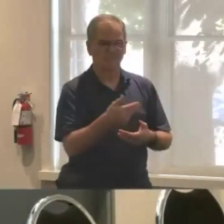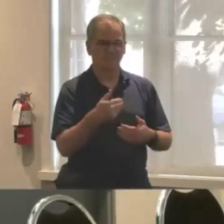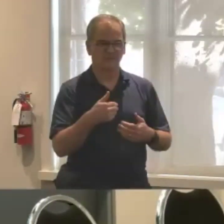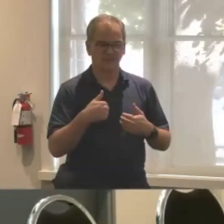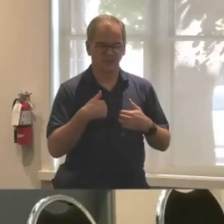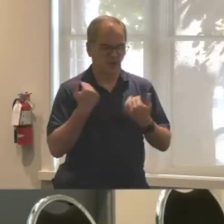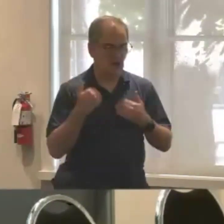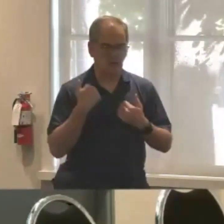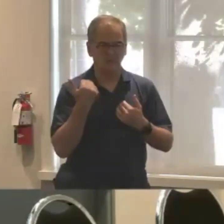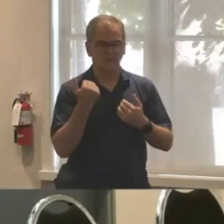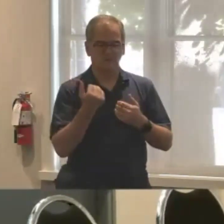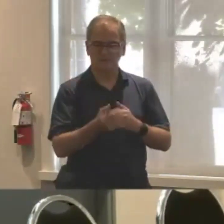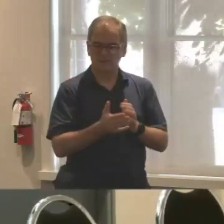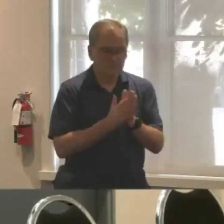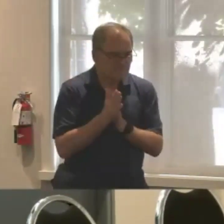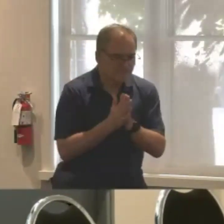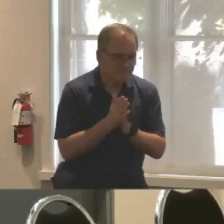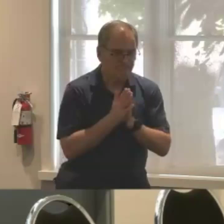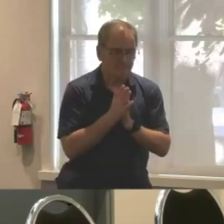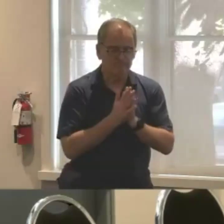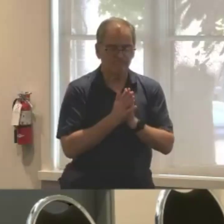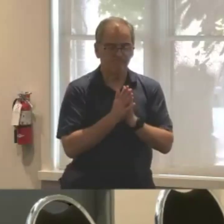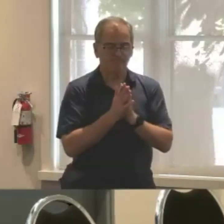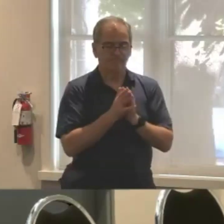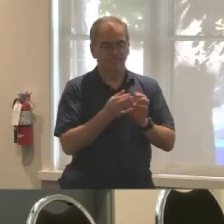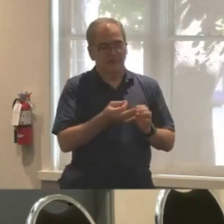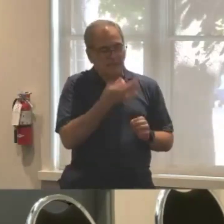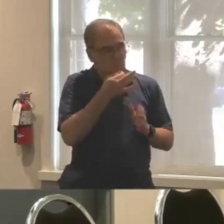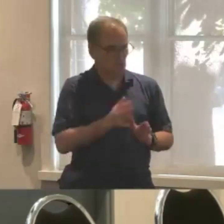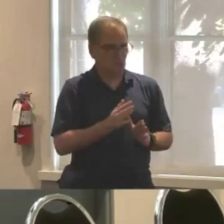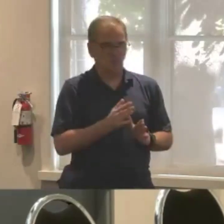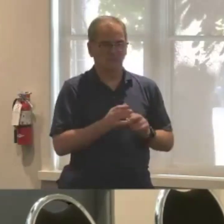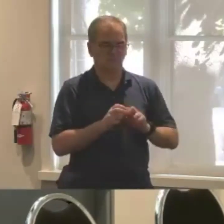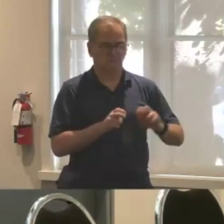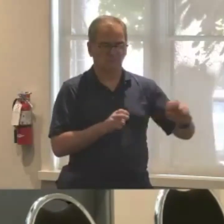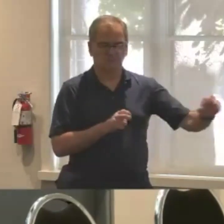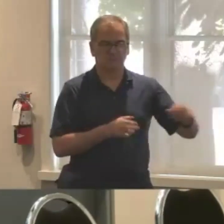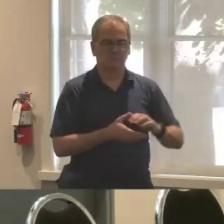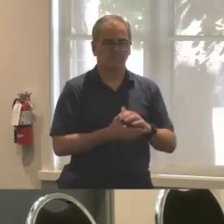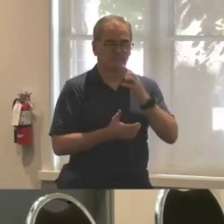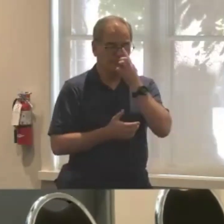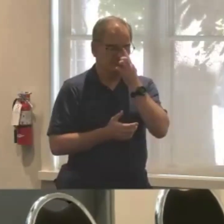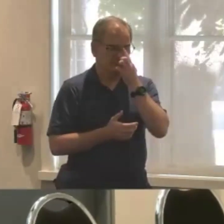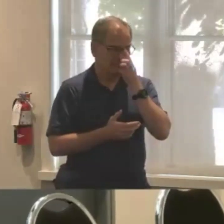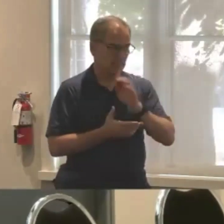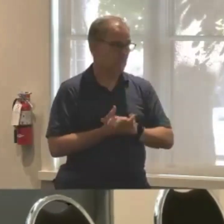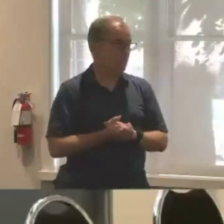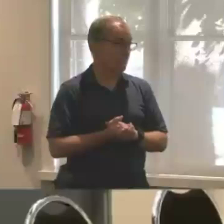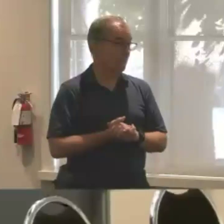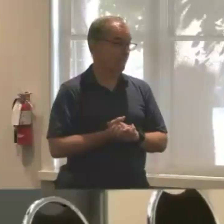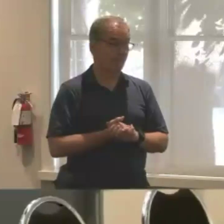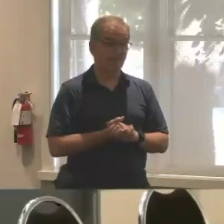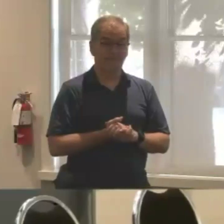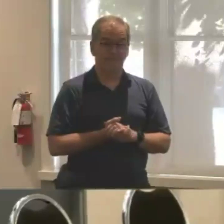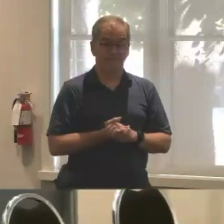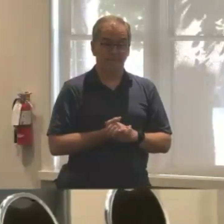talented experts to be on the panel today. So allow me, and I am so sorry, I have two